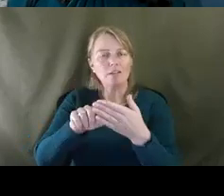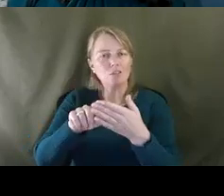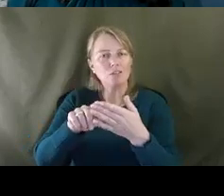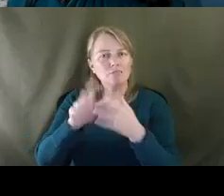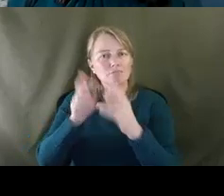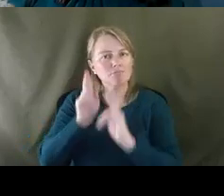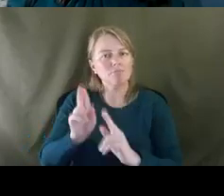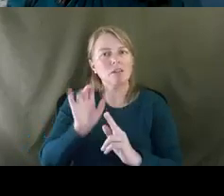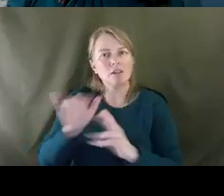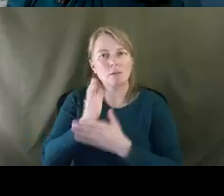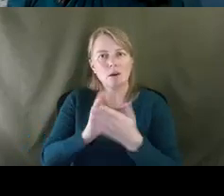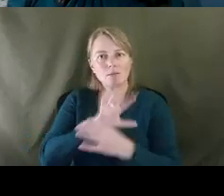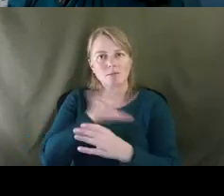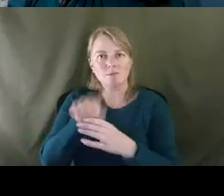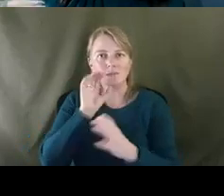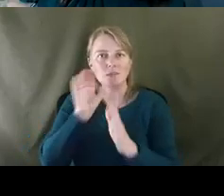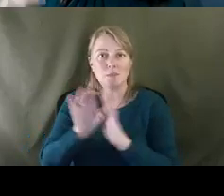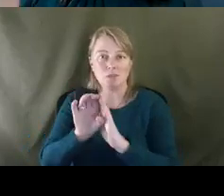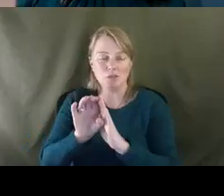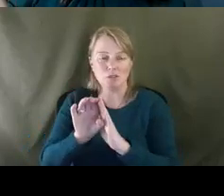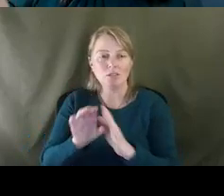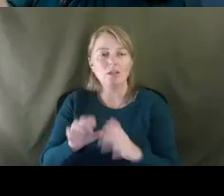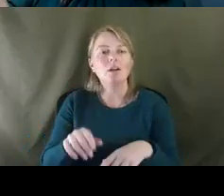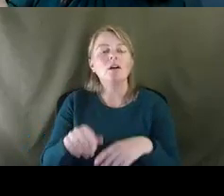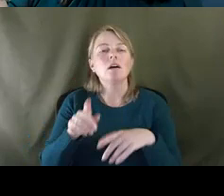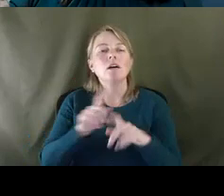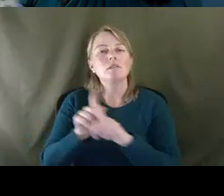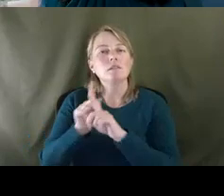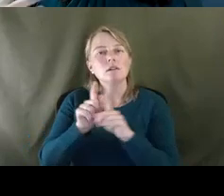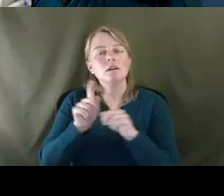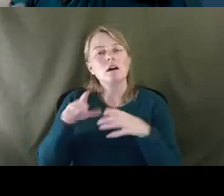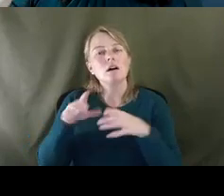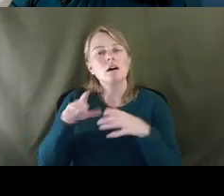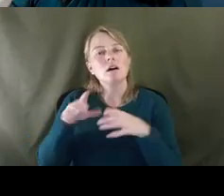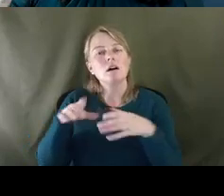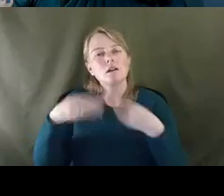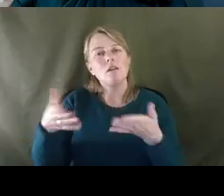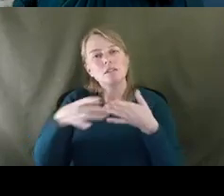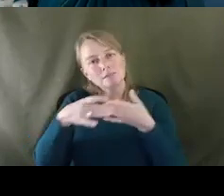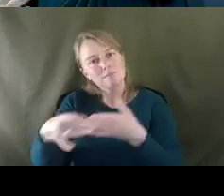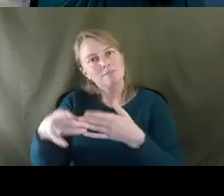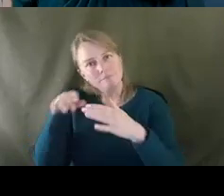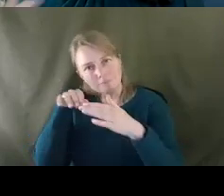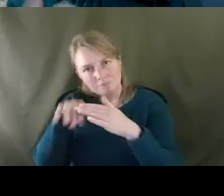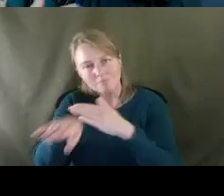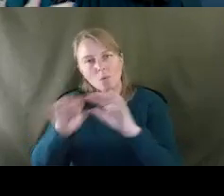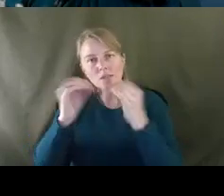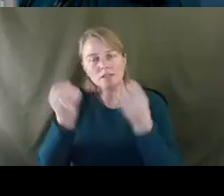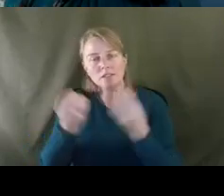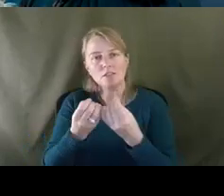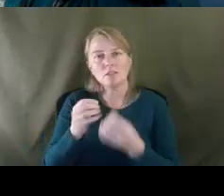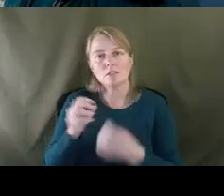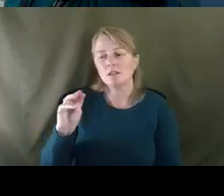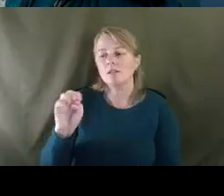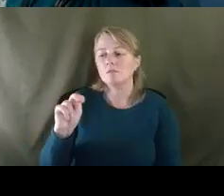Mentoring offers a visible doorway into each level of an organization, and it gives mentees the chance to see how